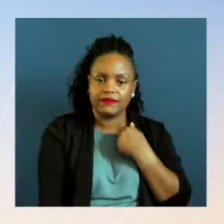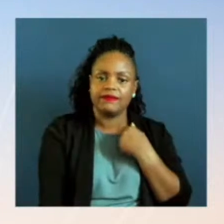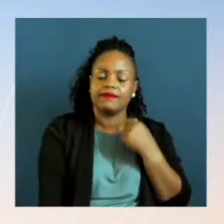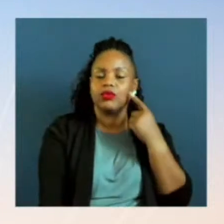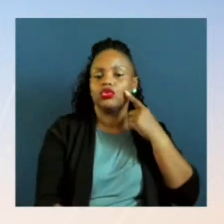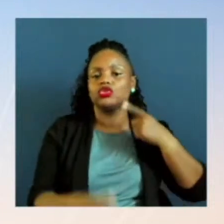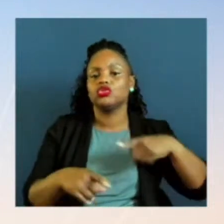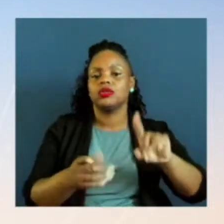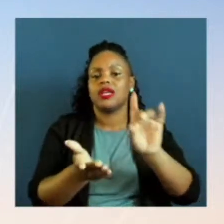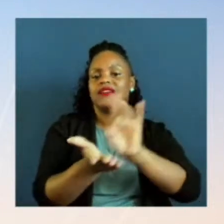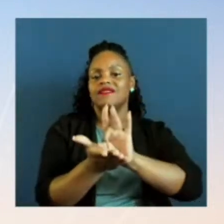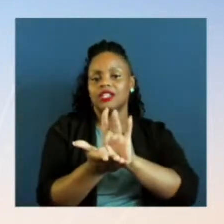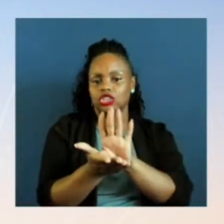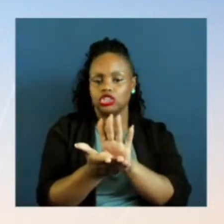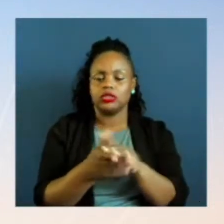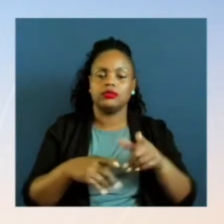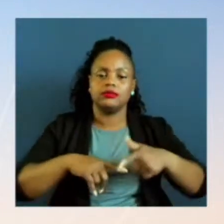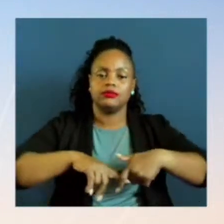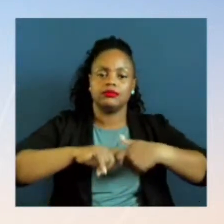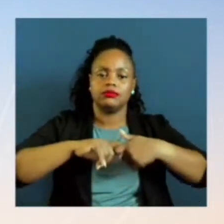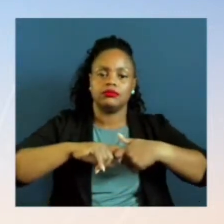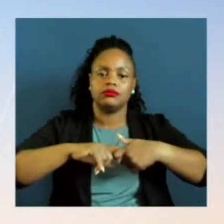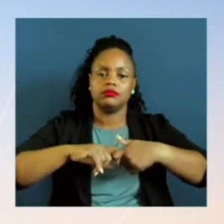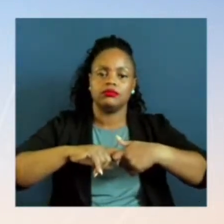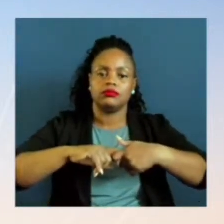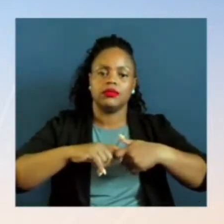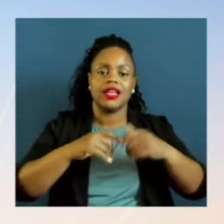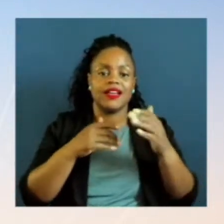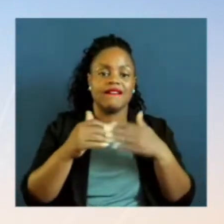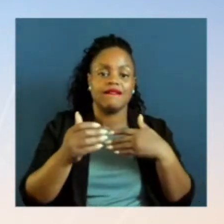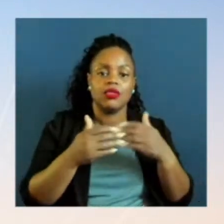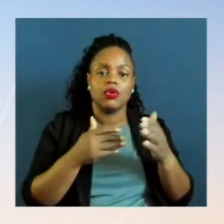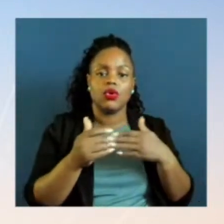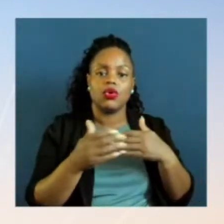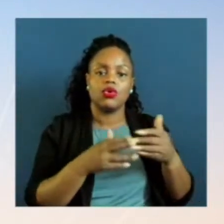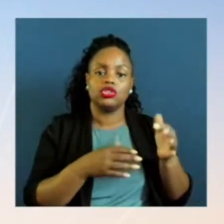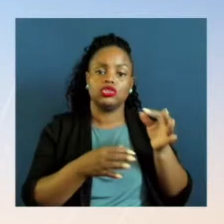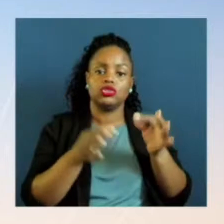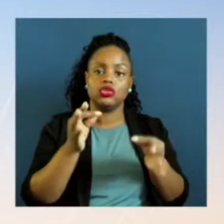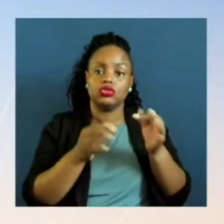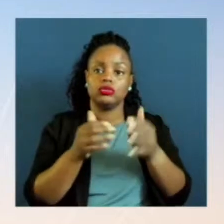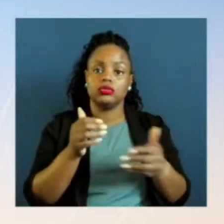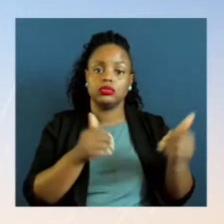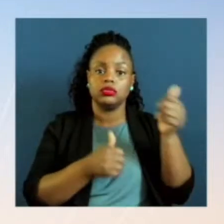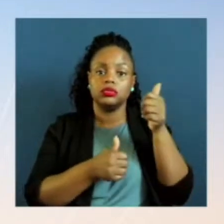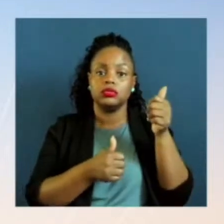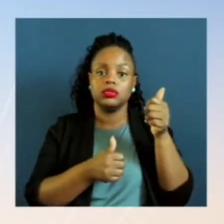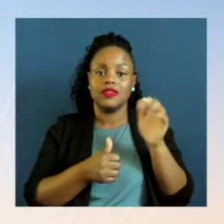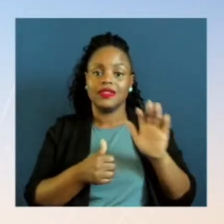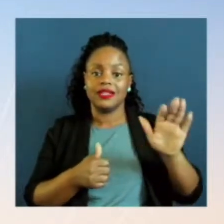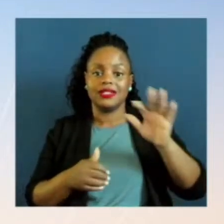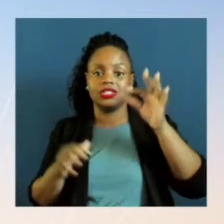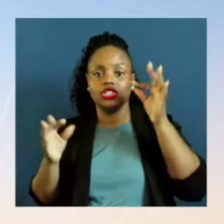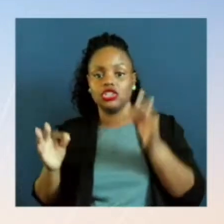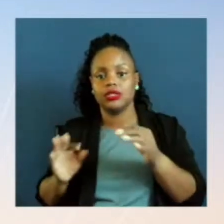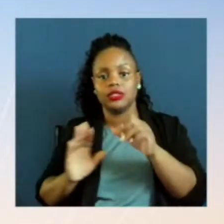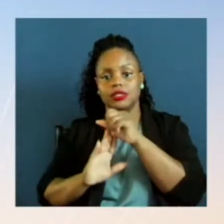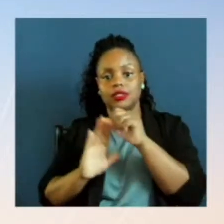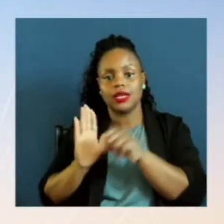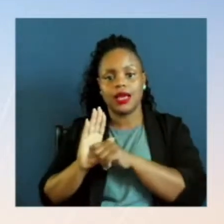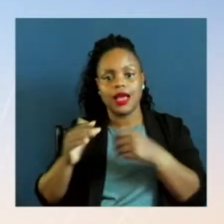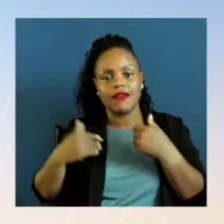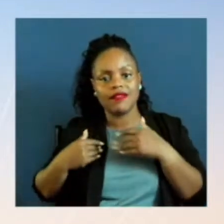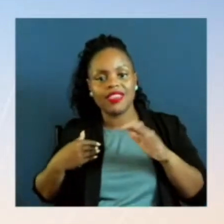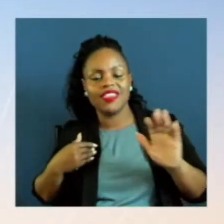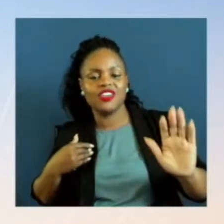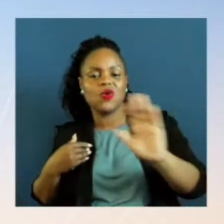has ruled as they ruled, because states can do it on an individual basis. So what we're really encouraging states to do is put in